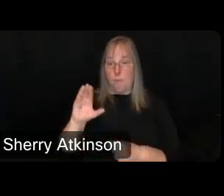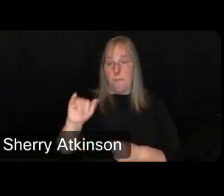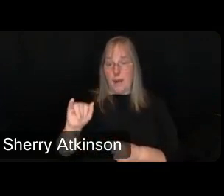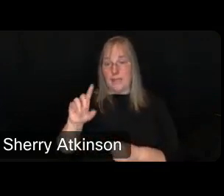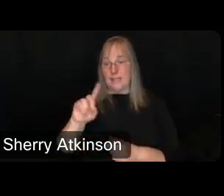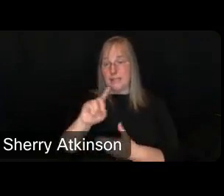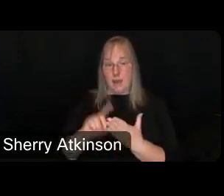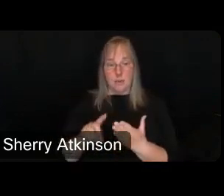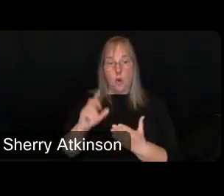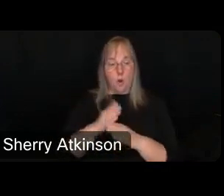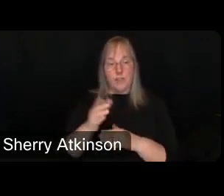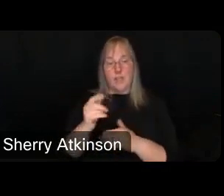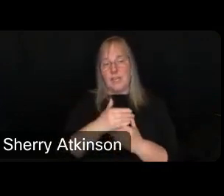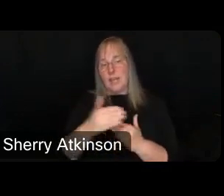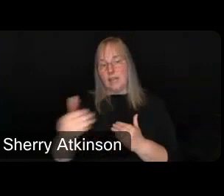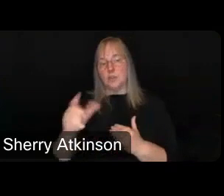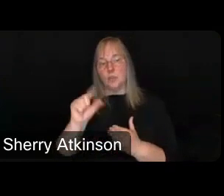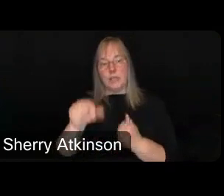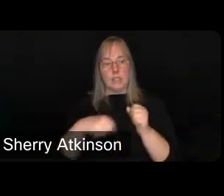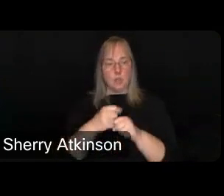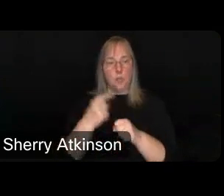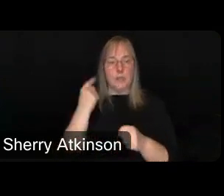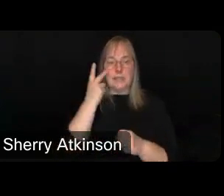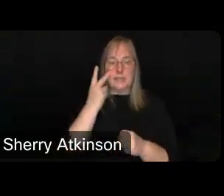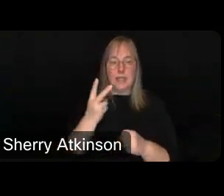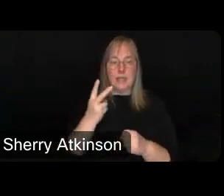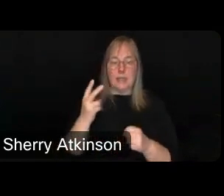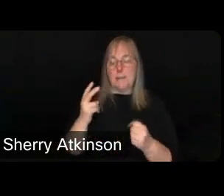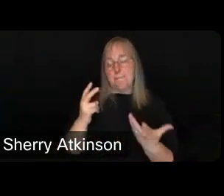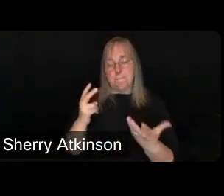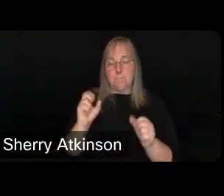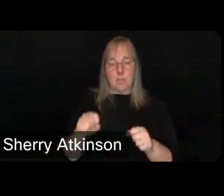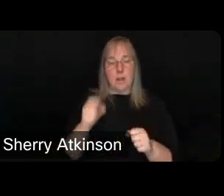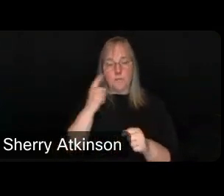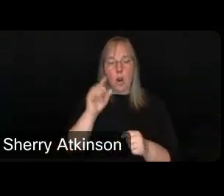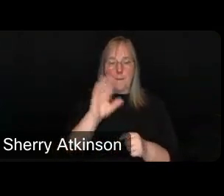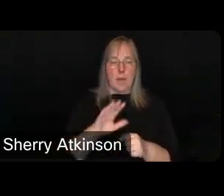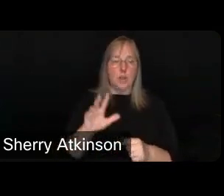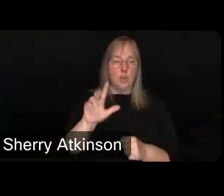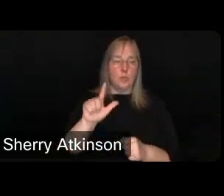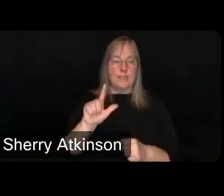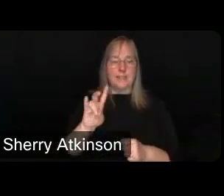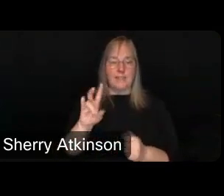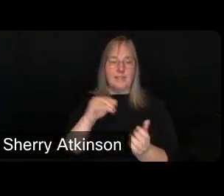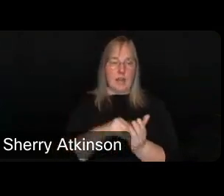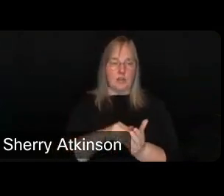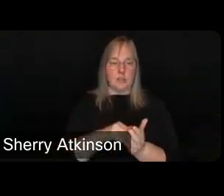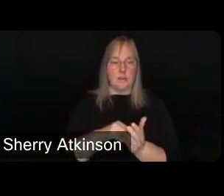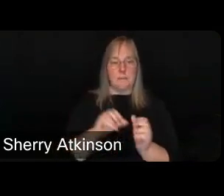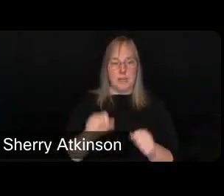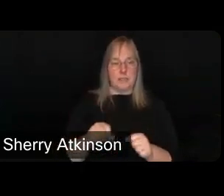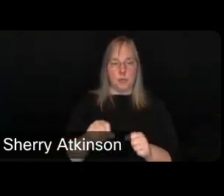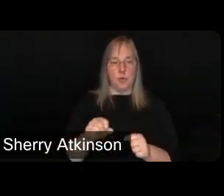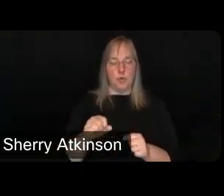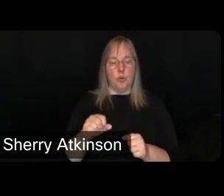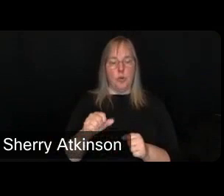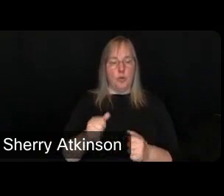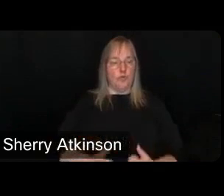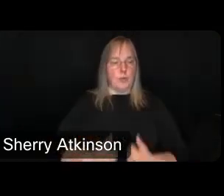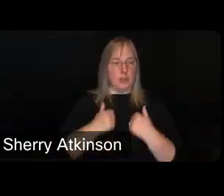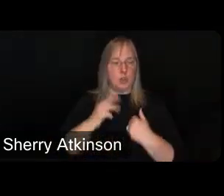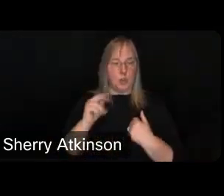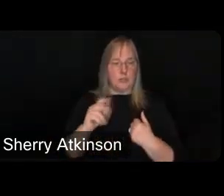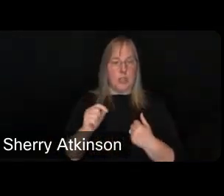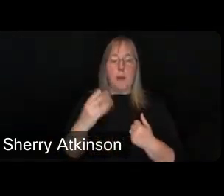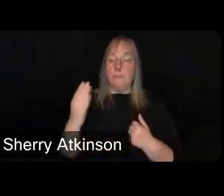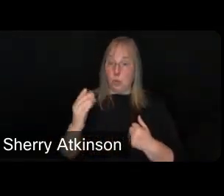potential increase for approximately 27,000 residential units. Blue is residential, and then green